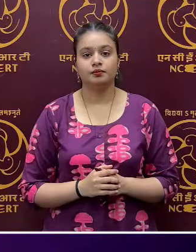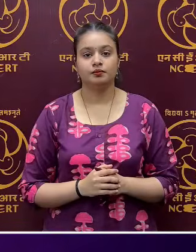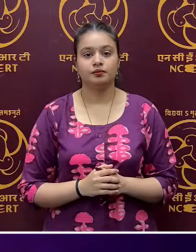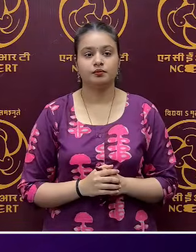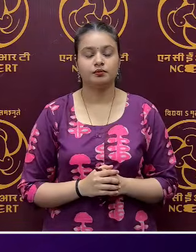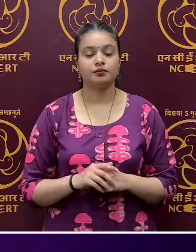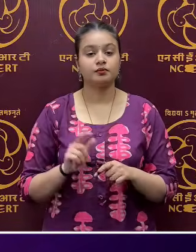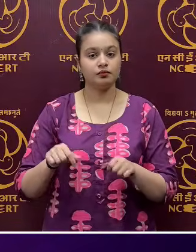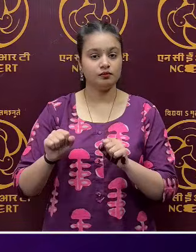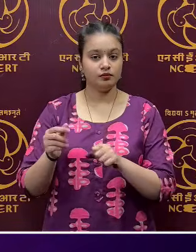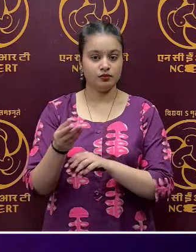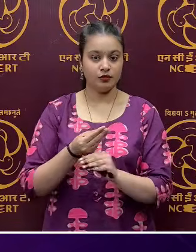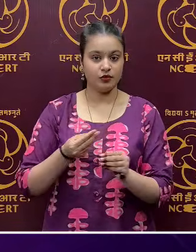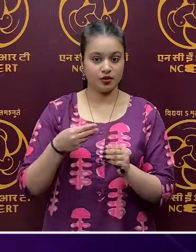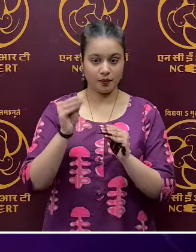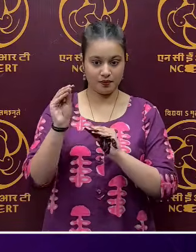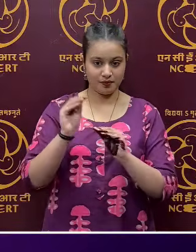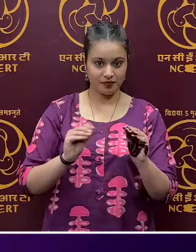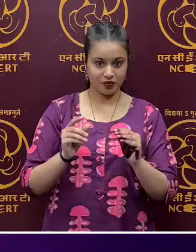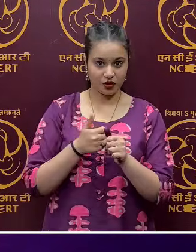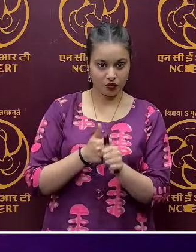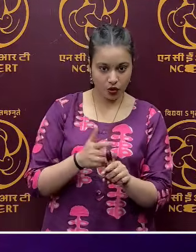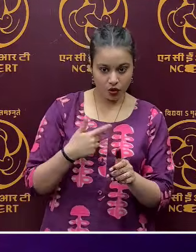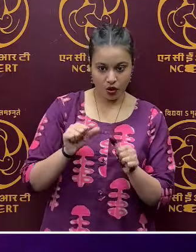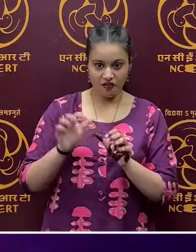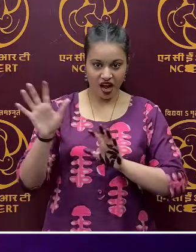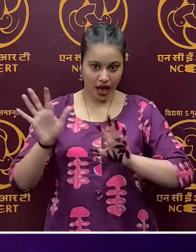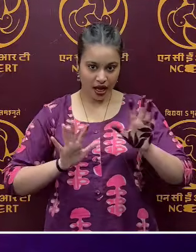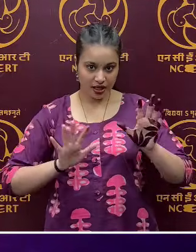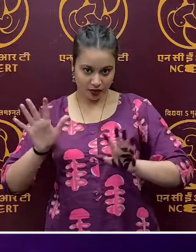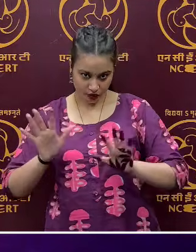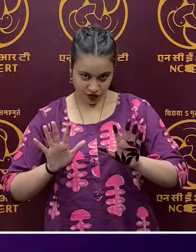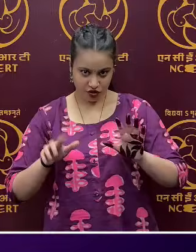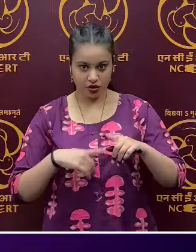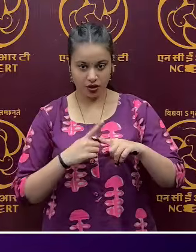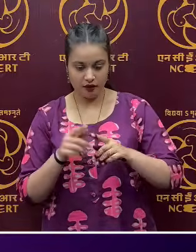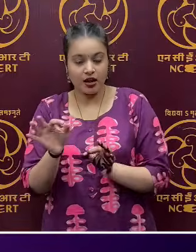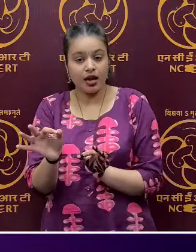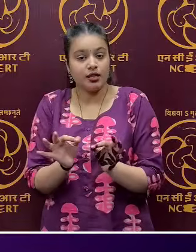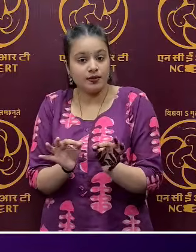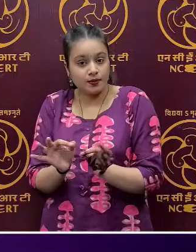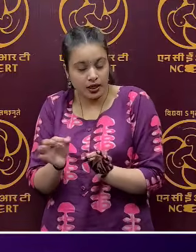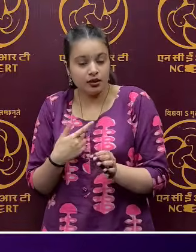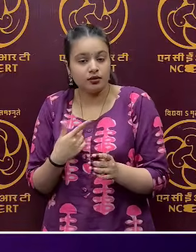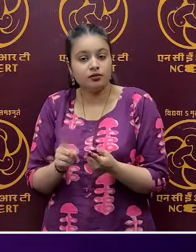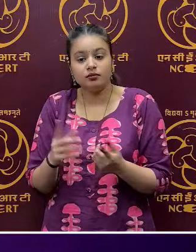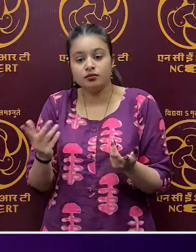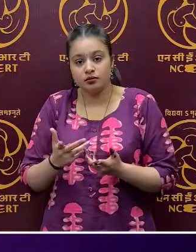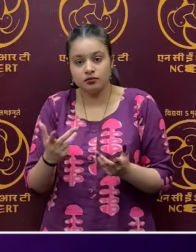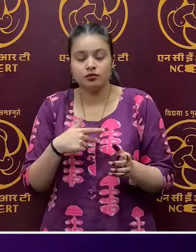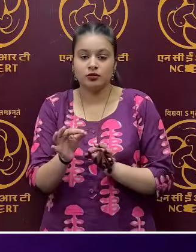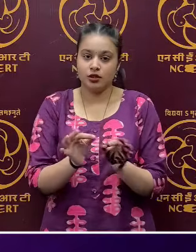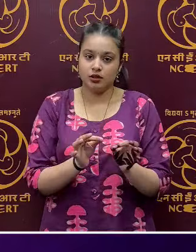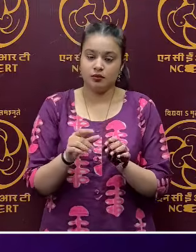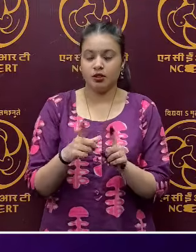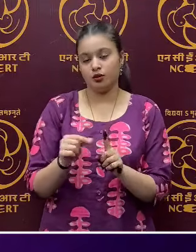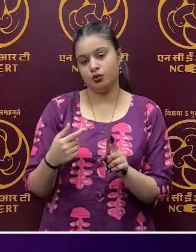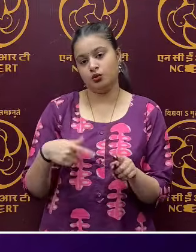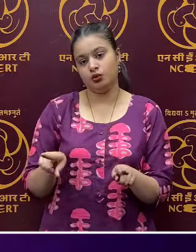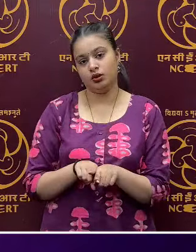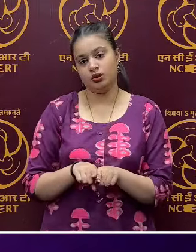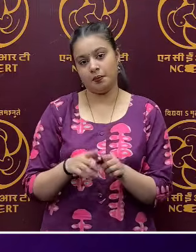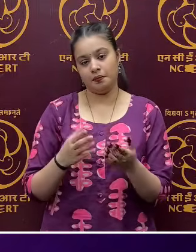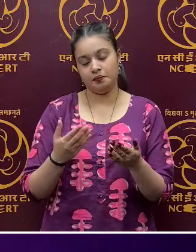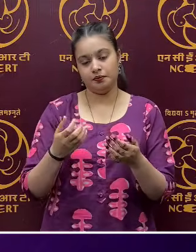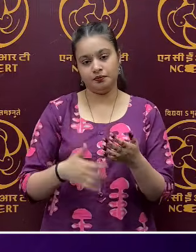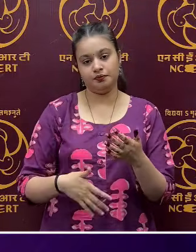So here are the set of instructions. This And is then the there's animation. animation which explains what it will be, which we are already explaining, so we'll not go